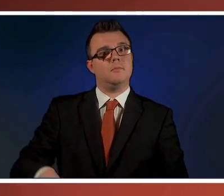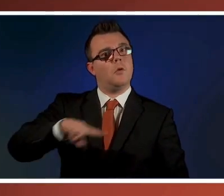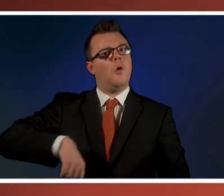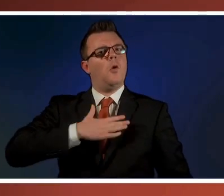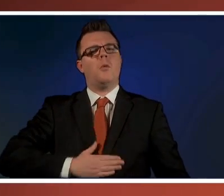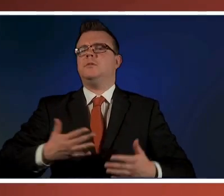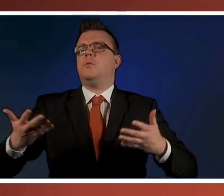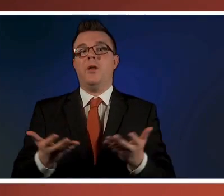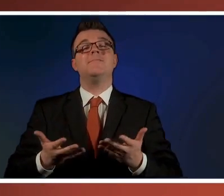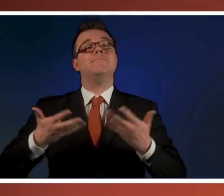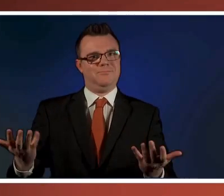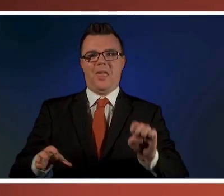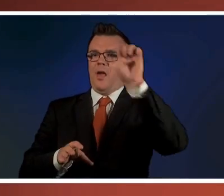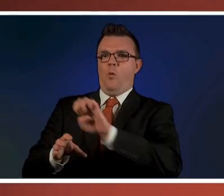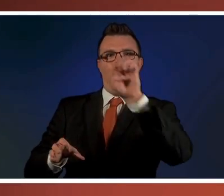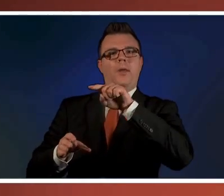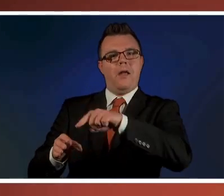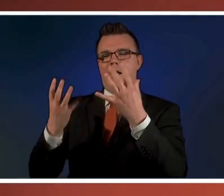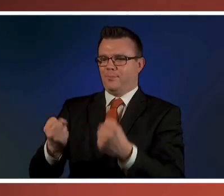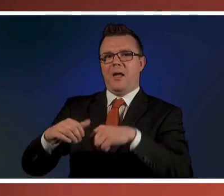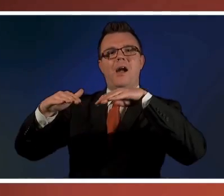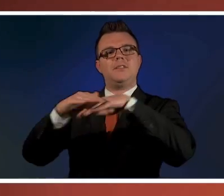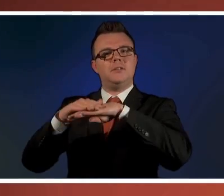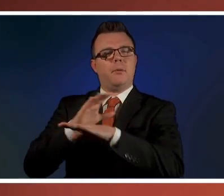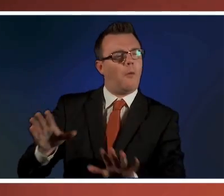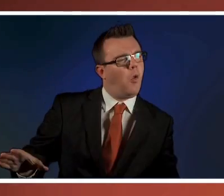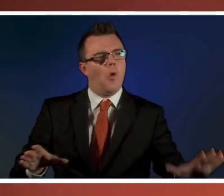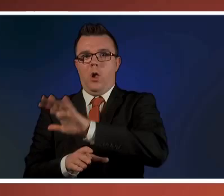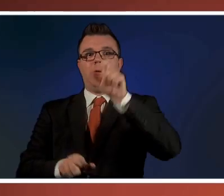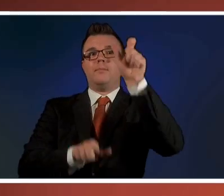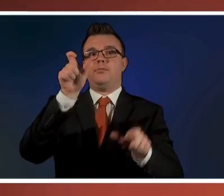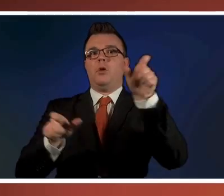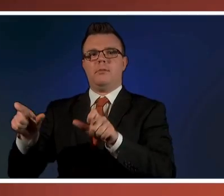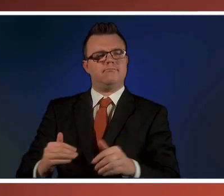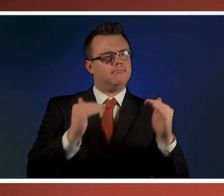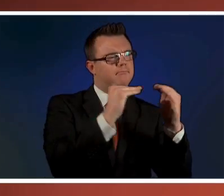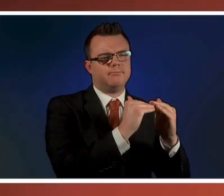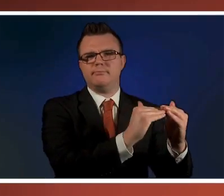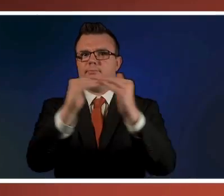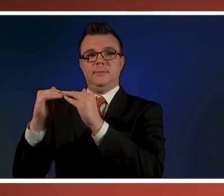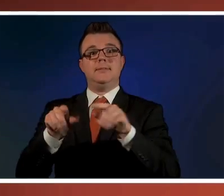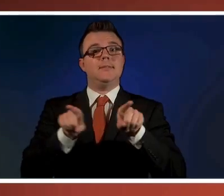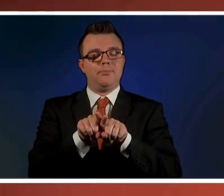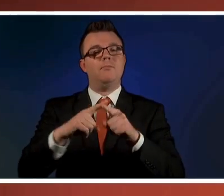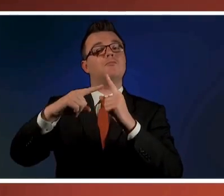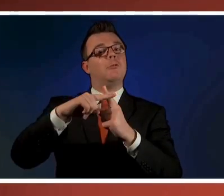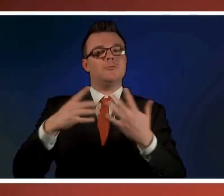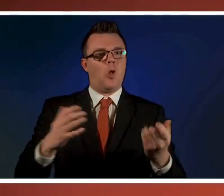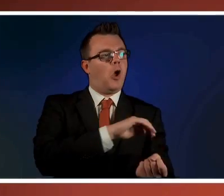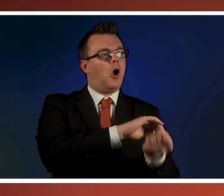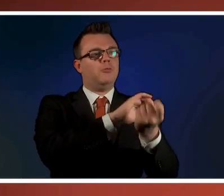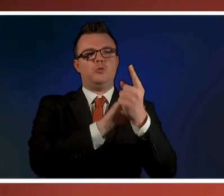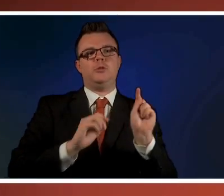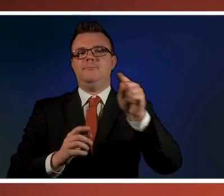We want an accessible Europe where all citizens have equal